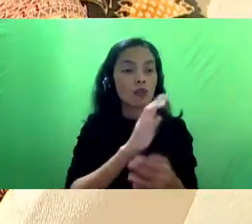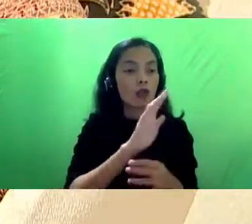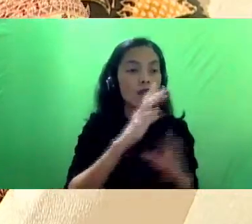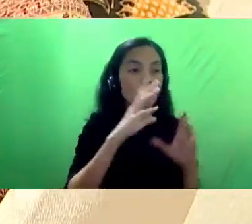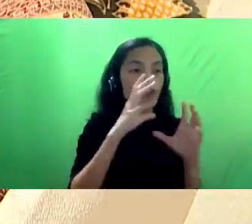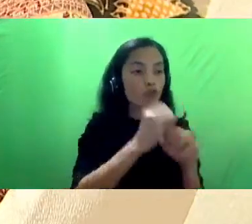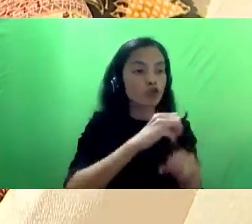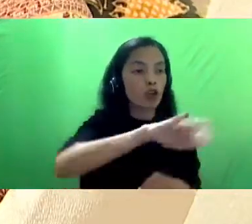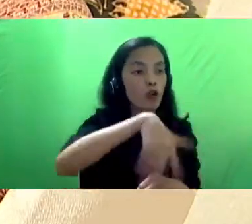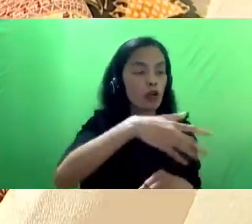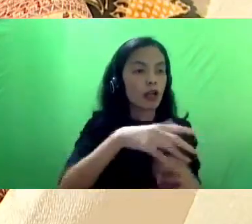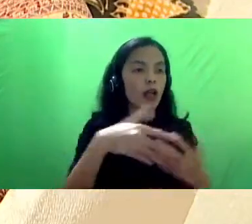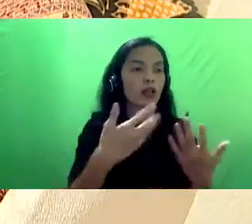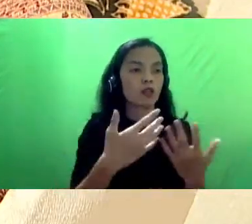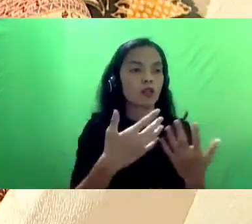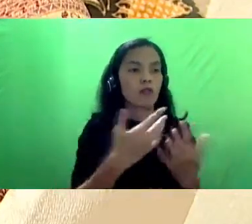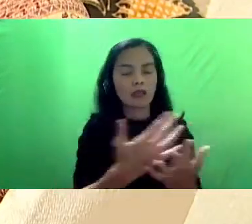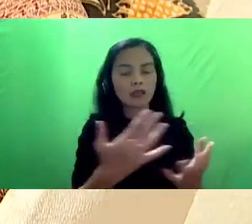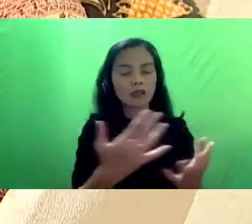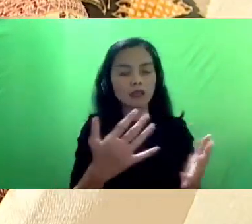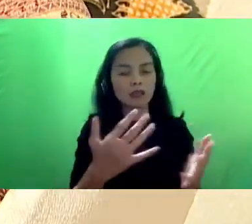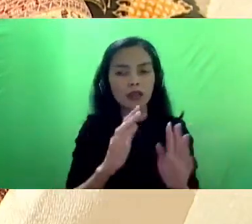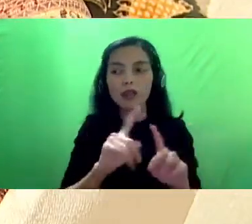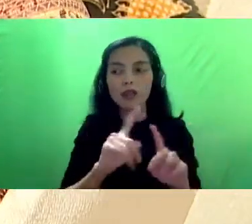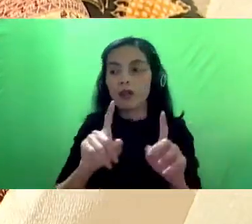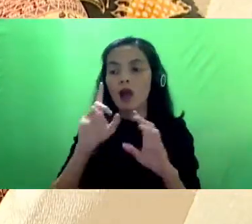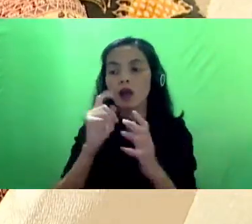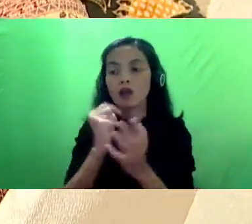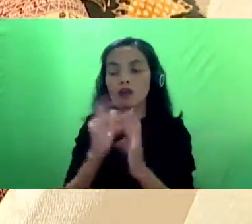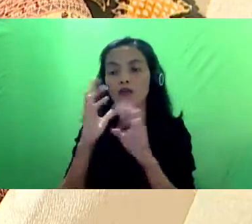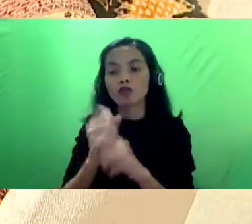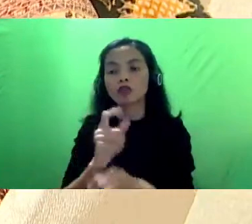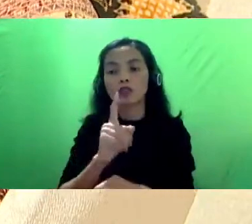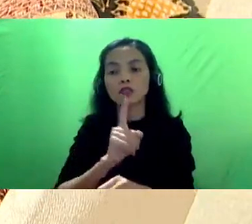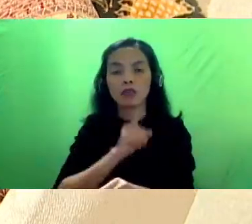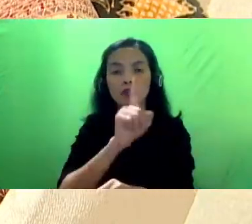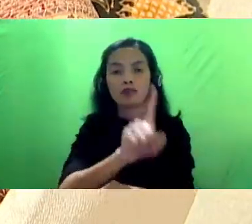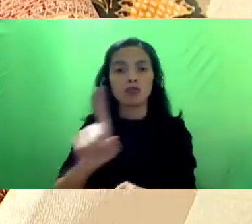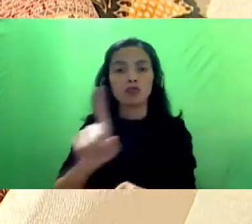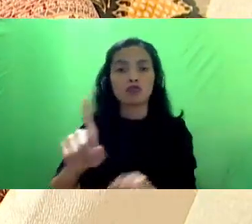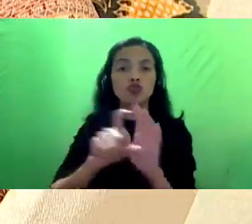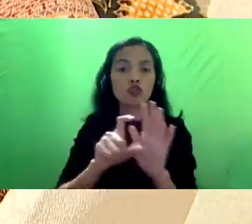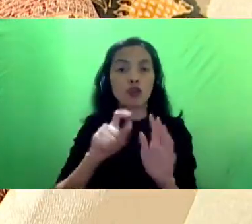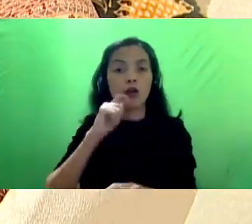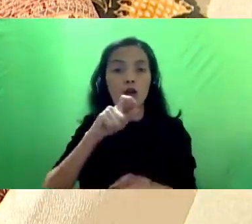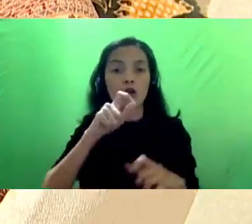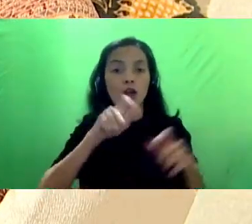For example, you mentioned about the elderly and the disability.